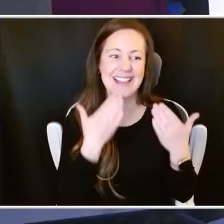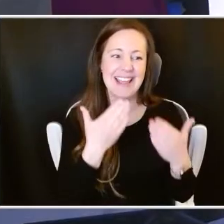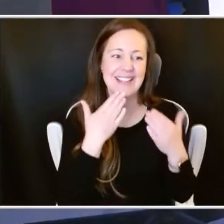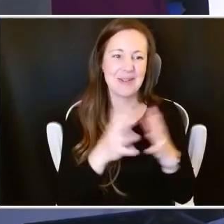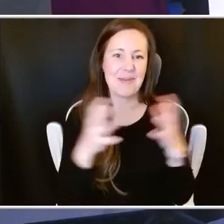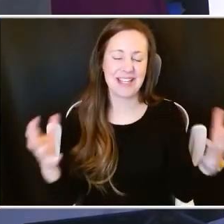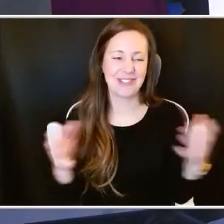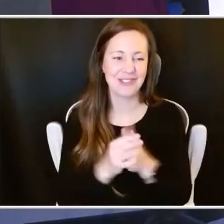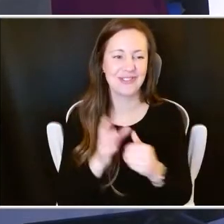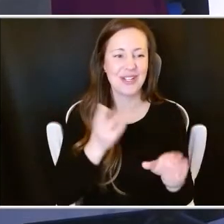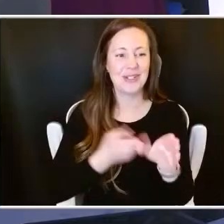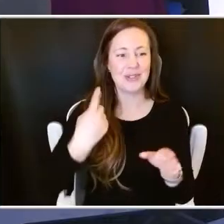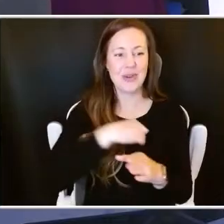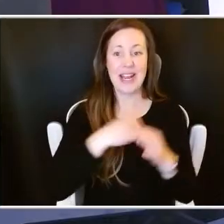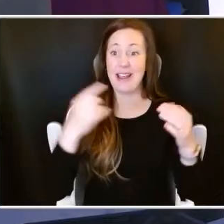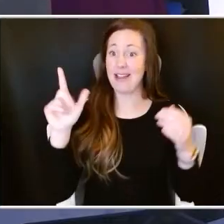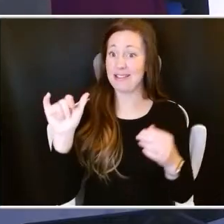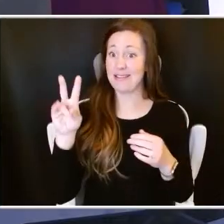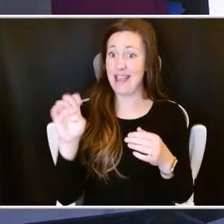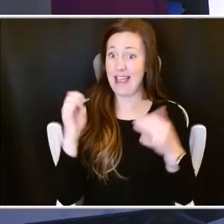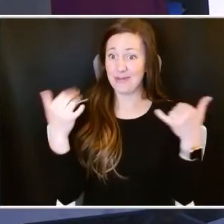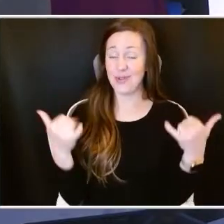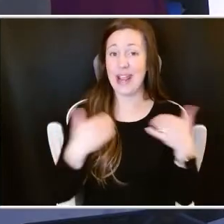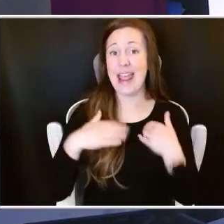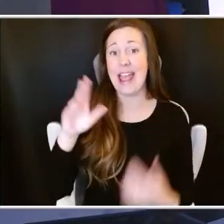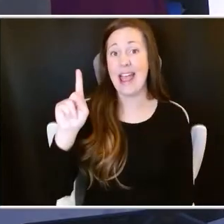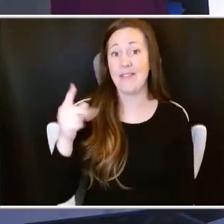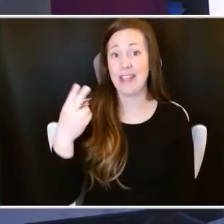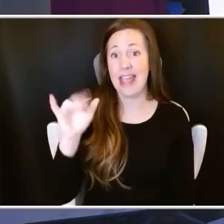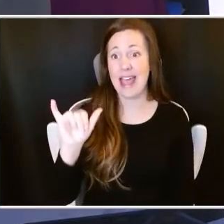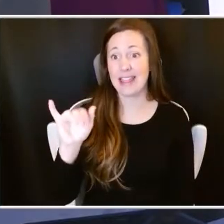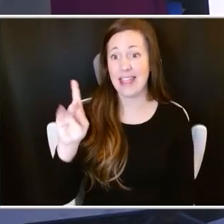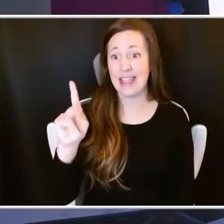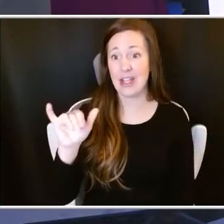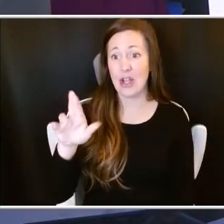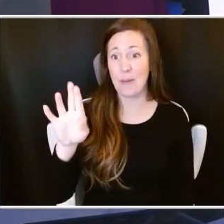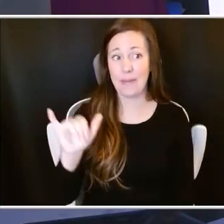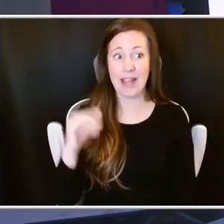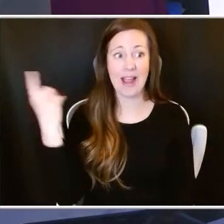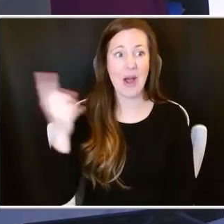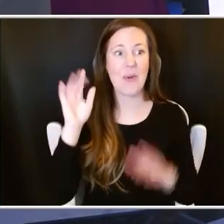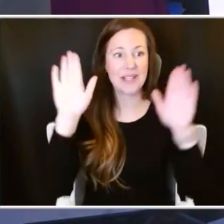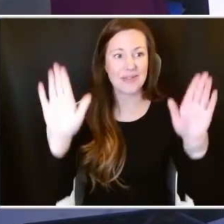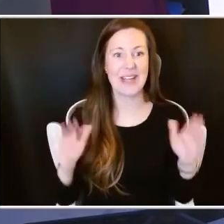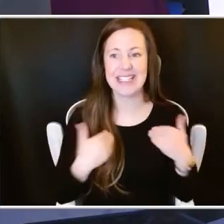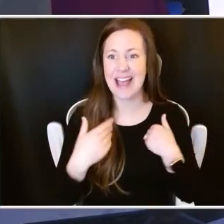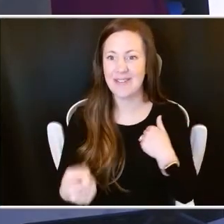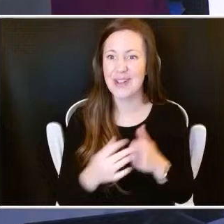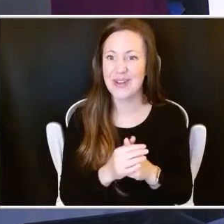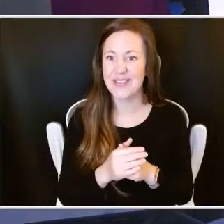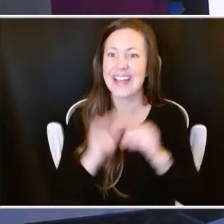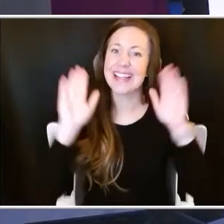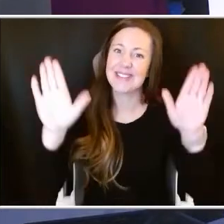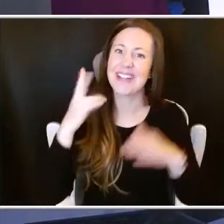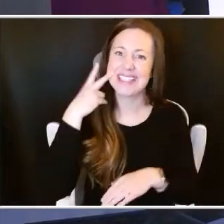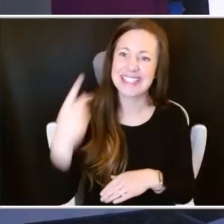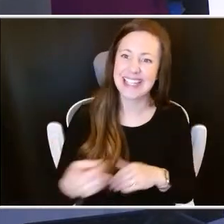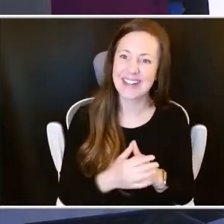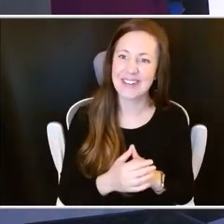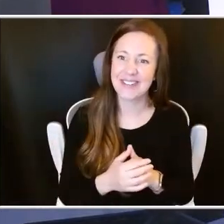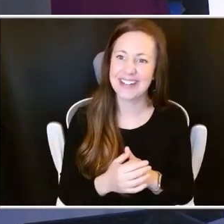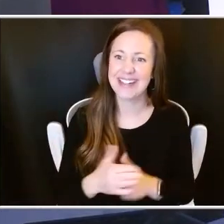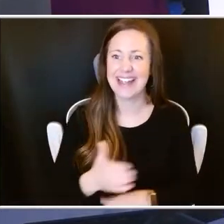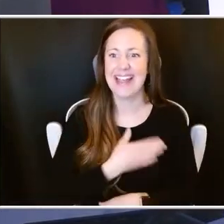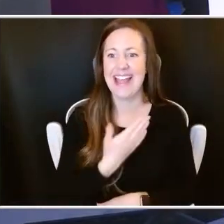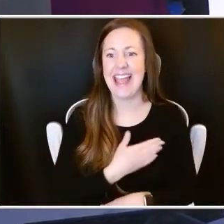live here in studio is Kathy Kirby. Always great to have you. Thank you for having me. Great to see you. Great to see you. So glad to have you here with